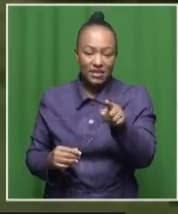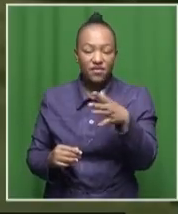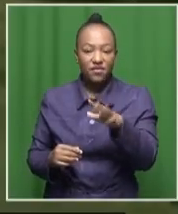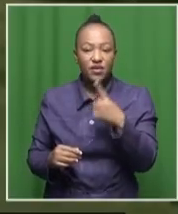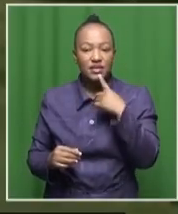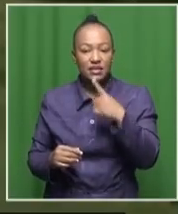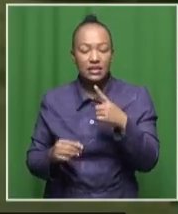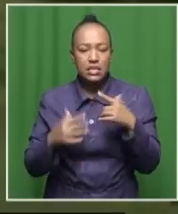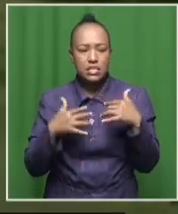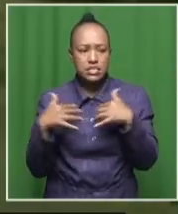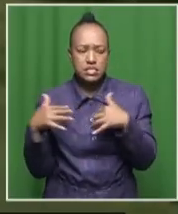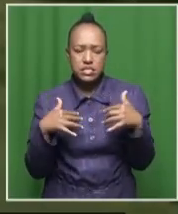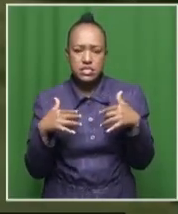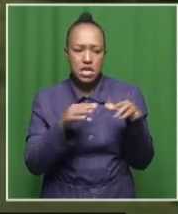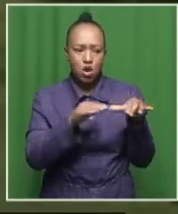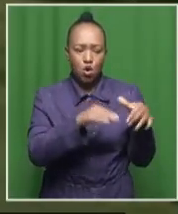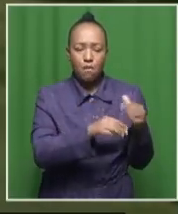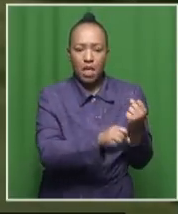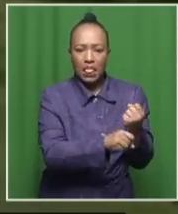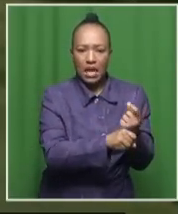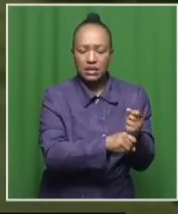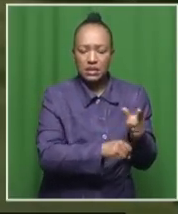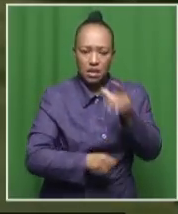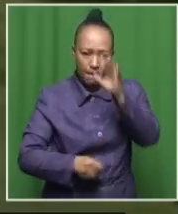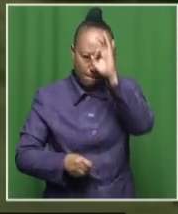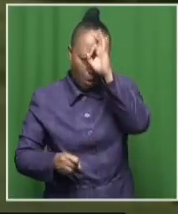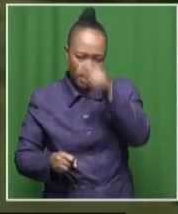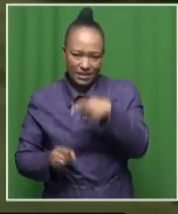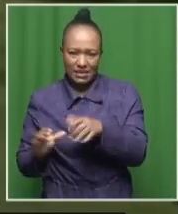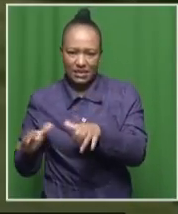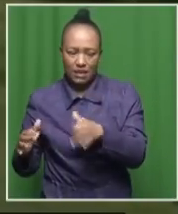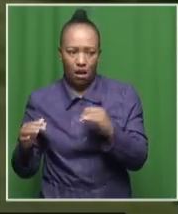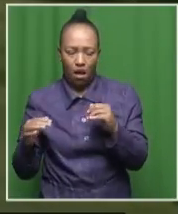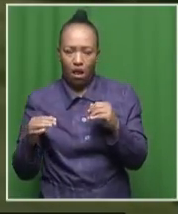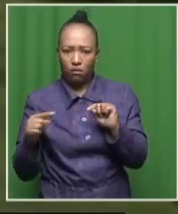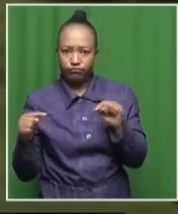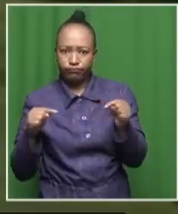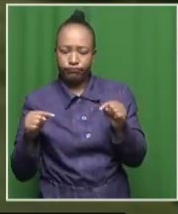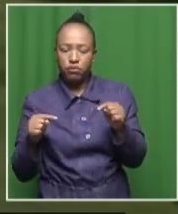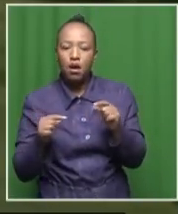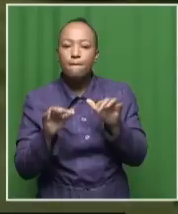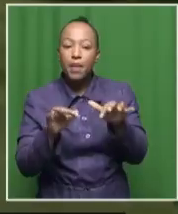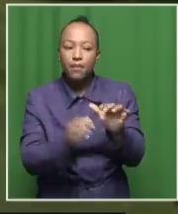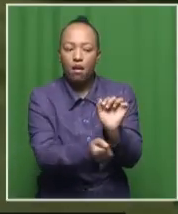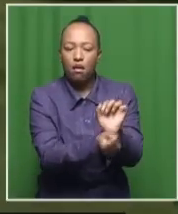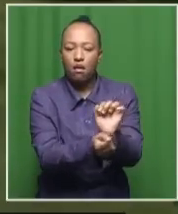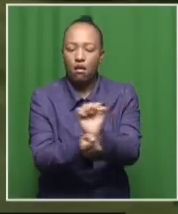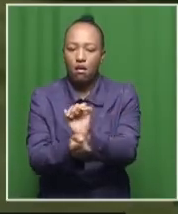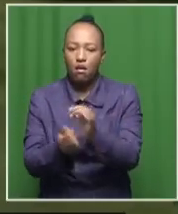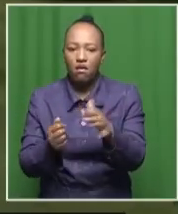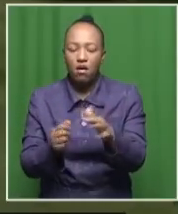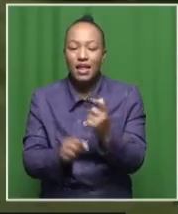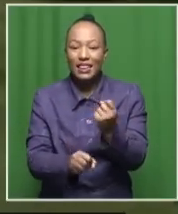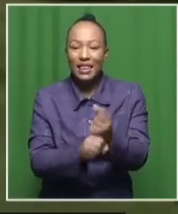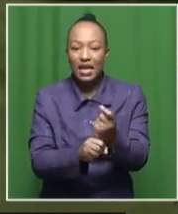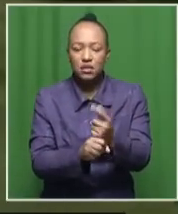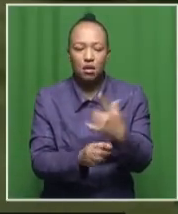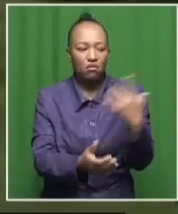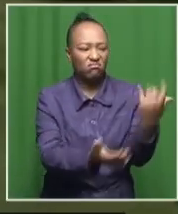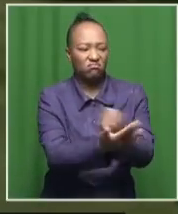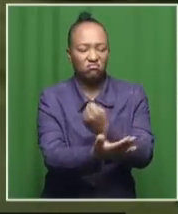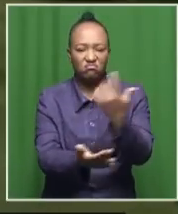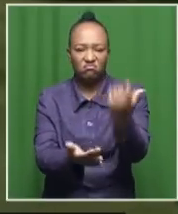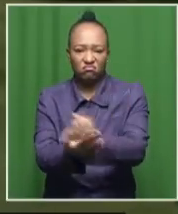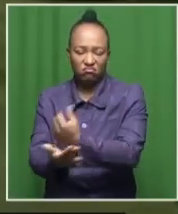started to scuffle, they started to fight, and then that resulted in some of the people getting arrested and some of the taxis getting impounded. The